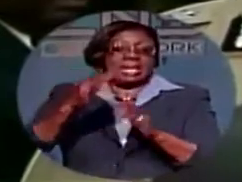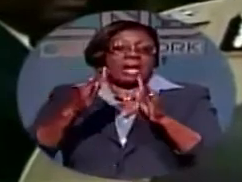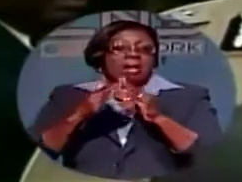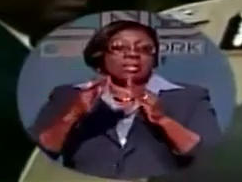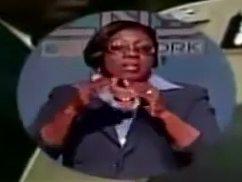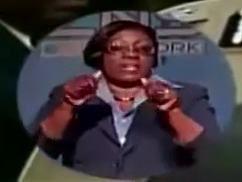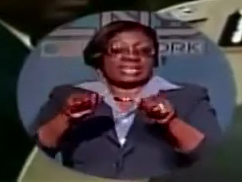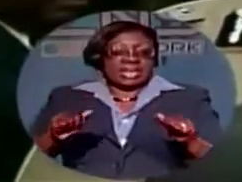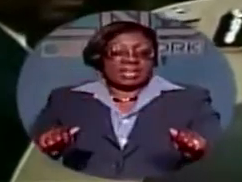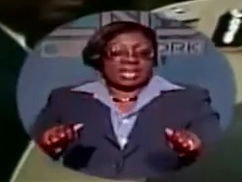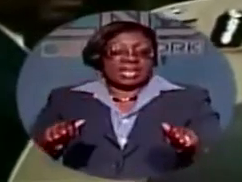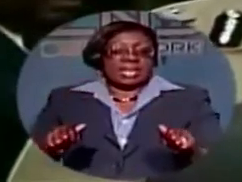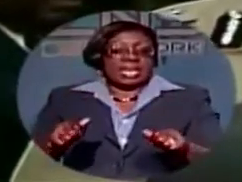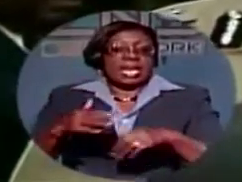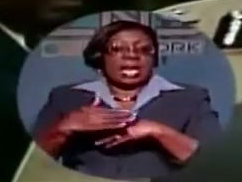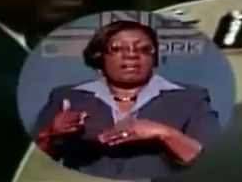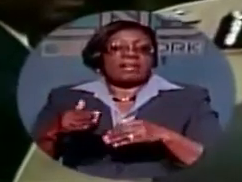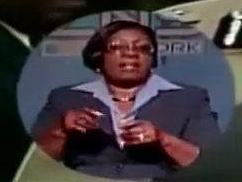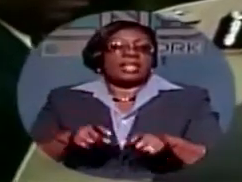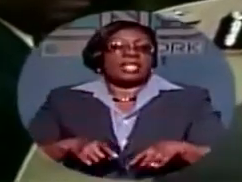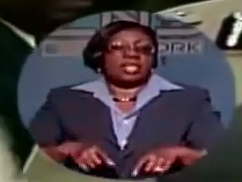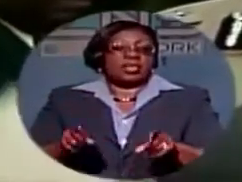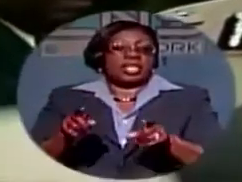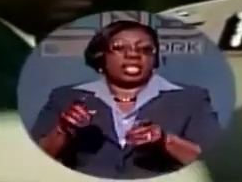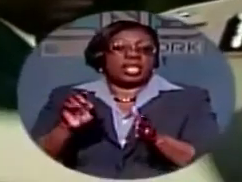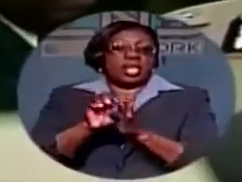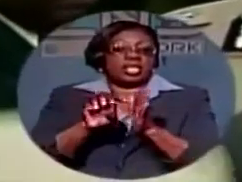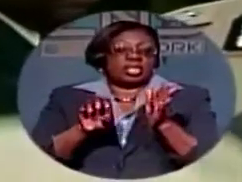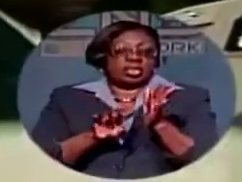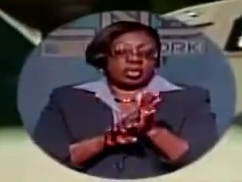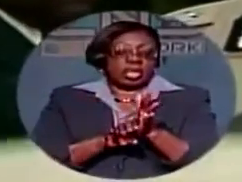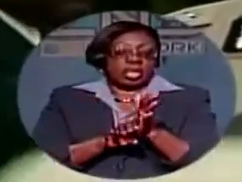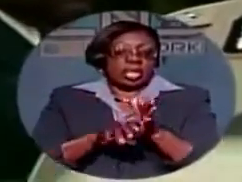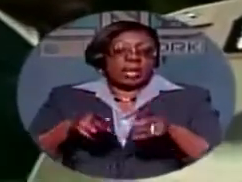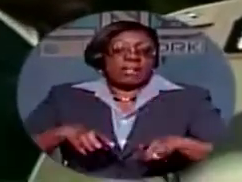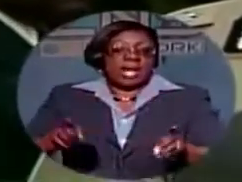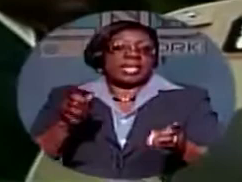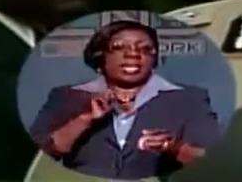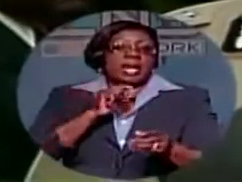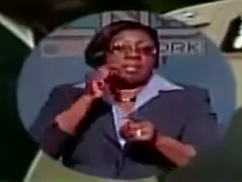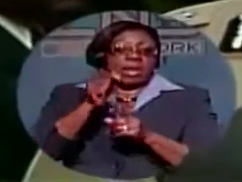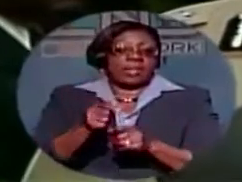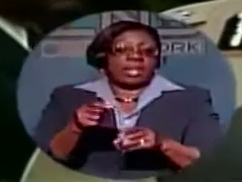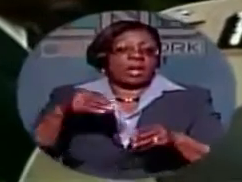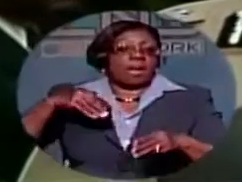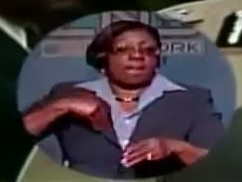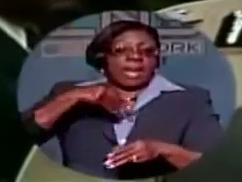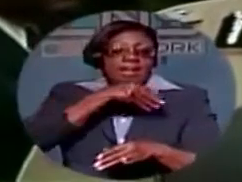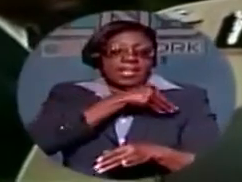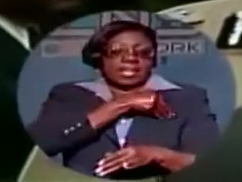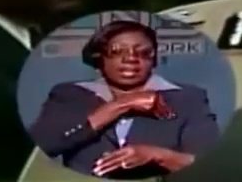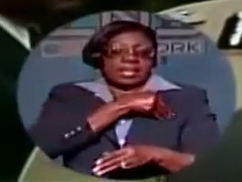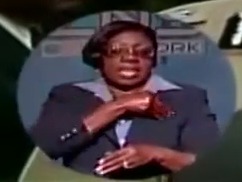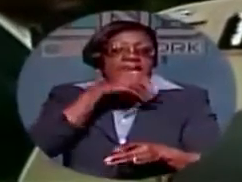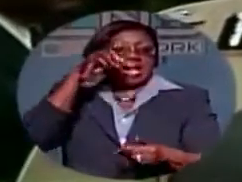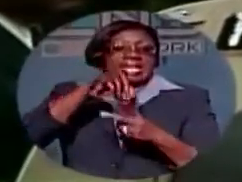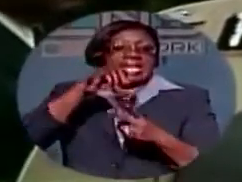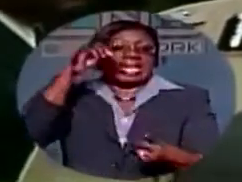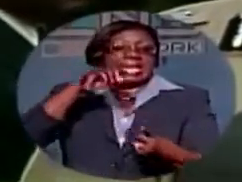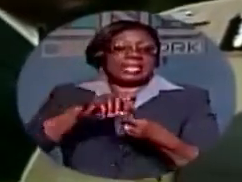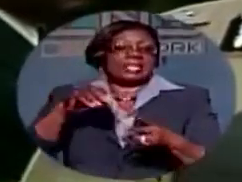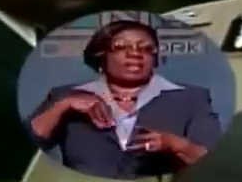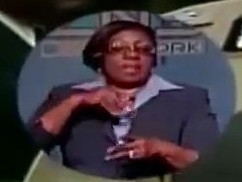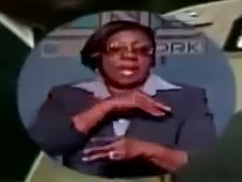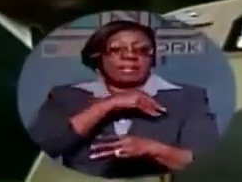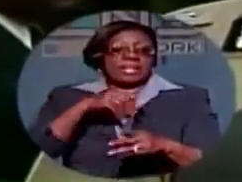Assembly, after being duly constituted by the appointment of members and the election of members